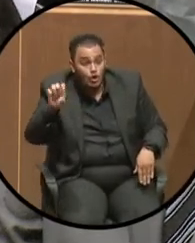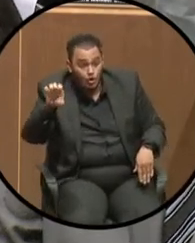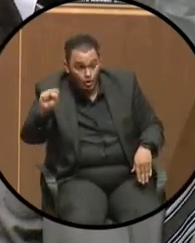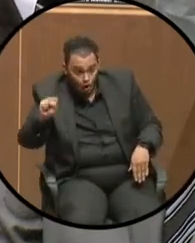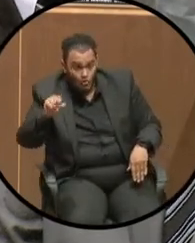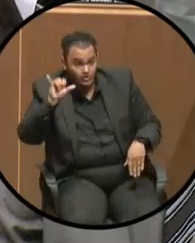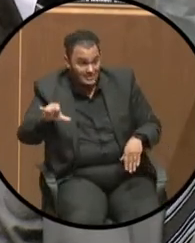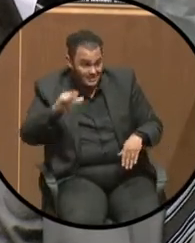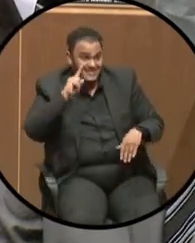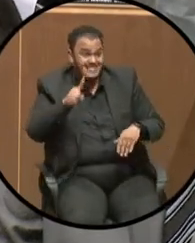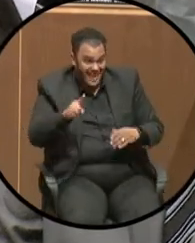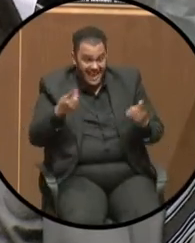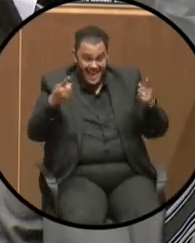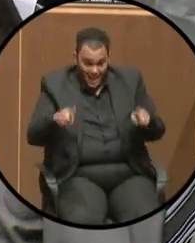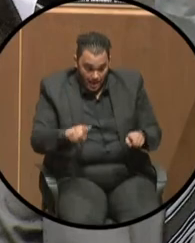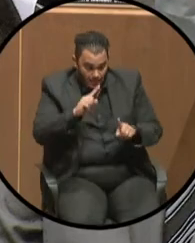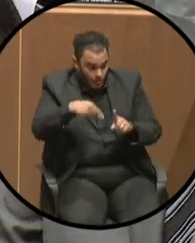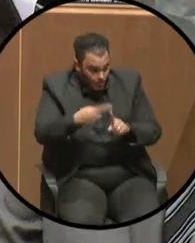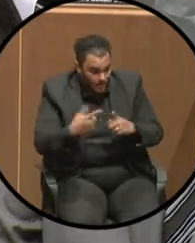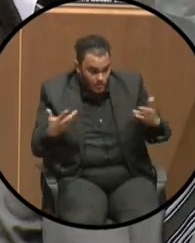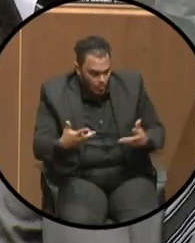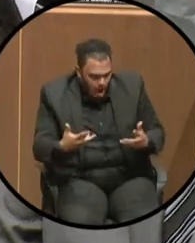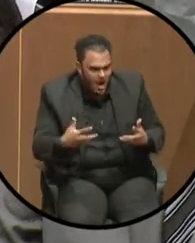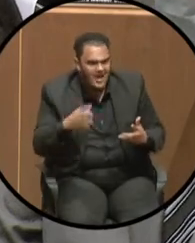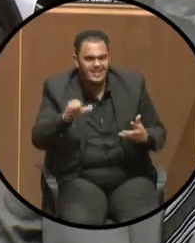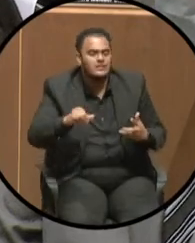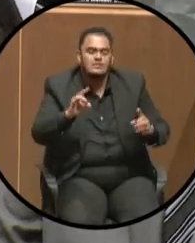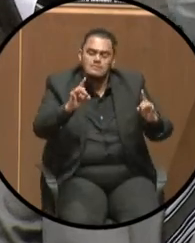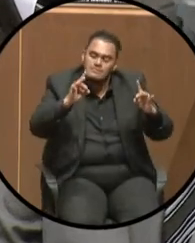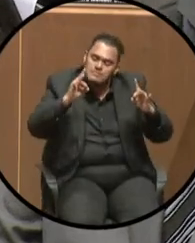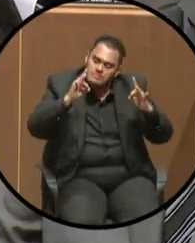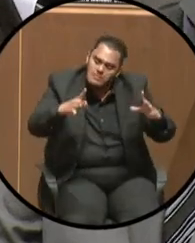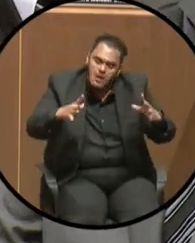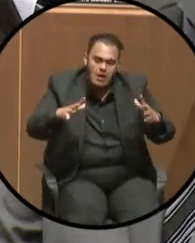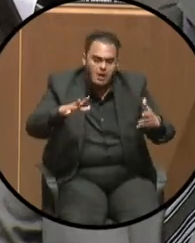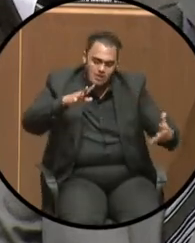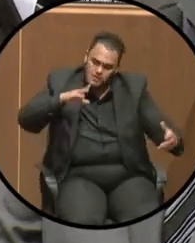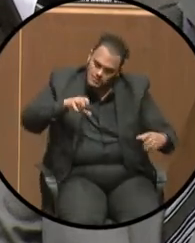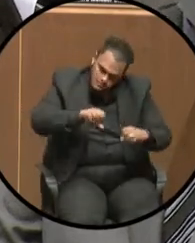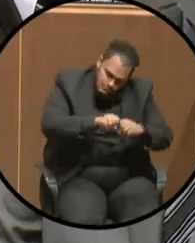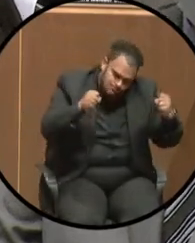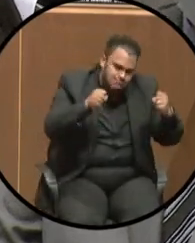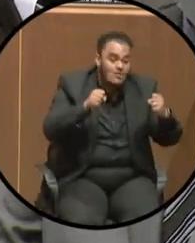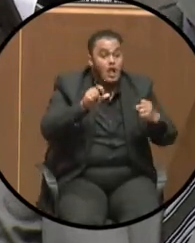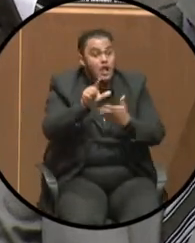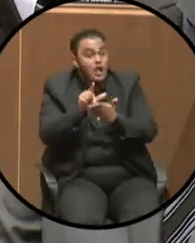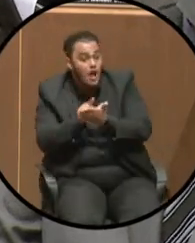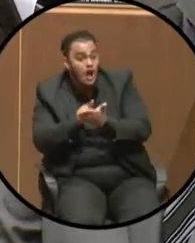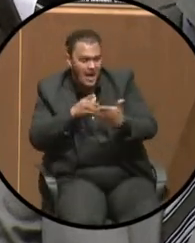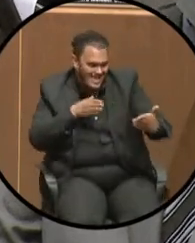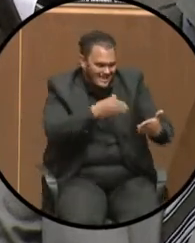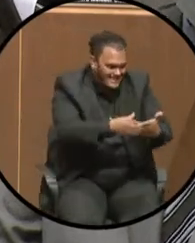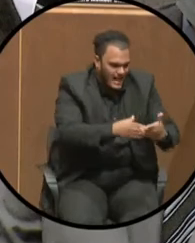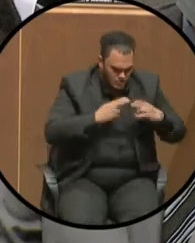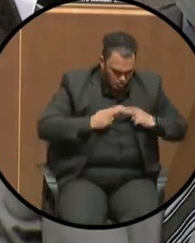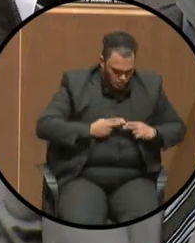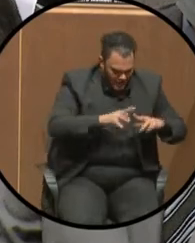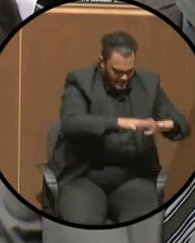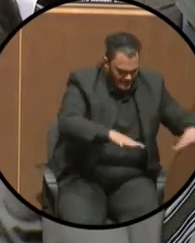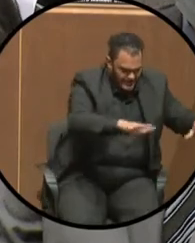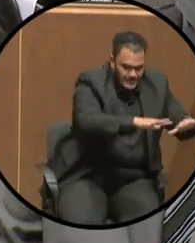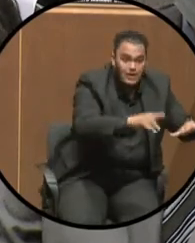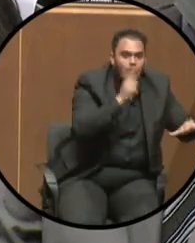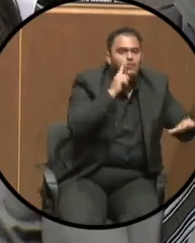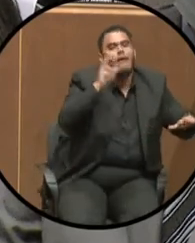after unspeakable crimes against humanity were performed under the guise of public health. A key component is that